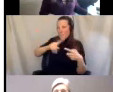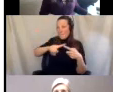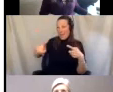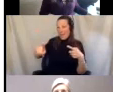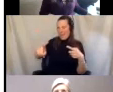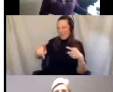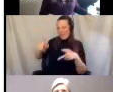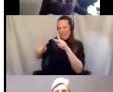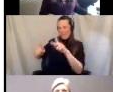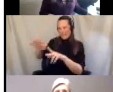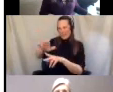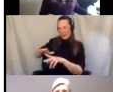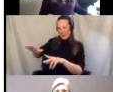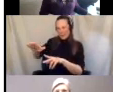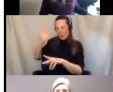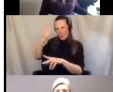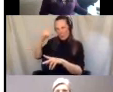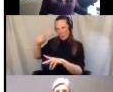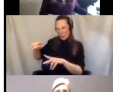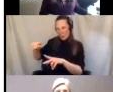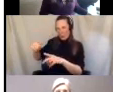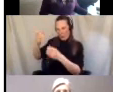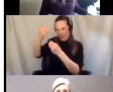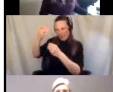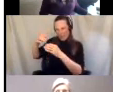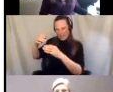resolve that issue. Thank you.